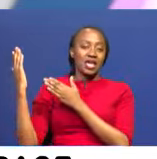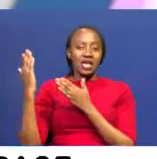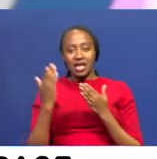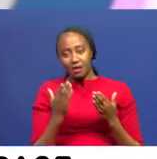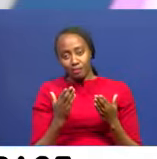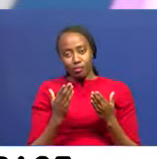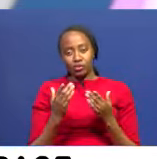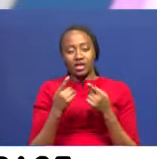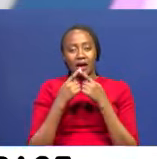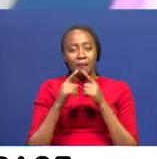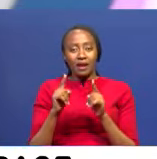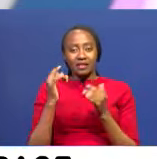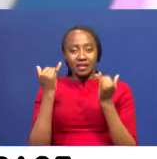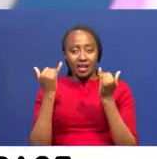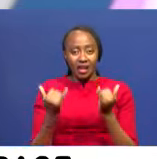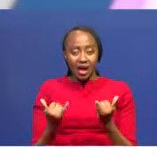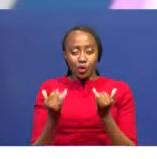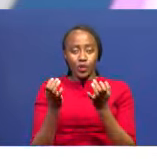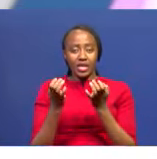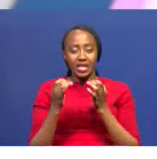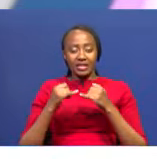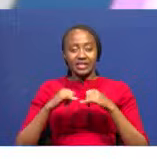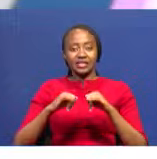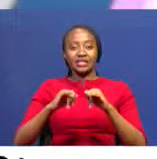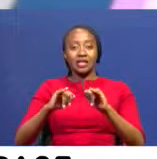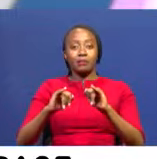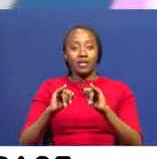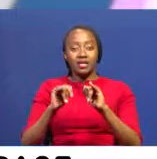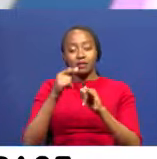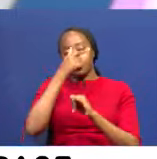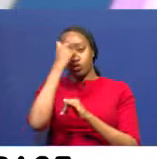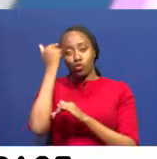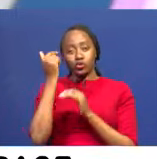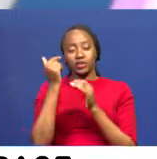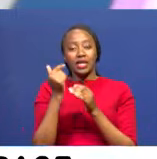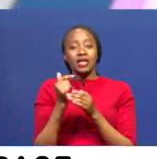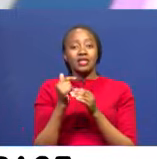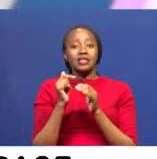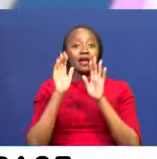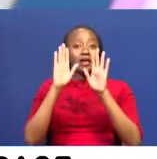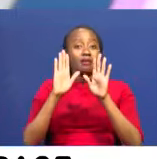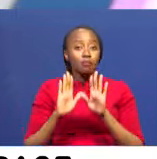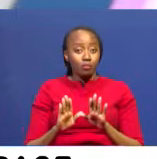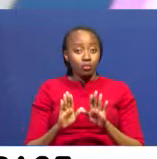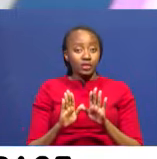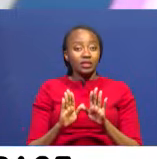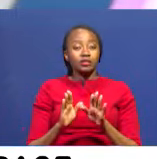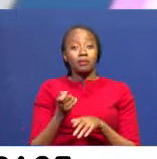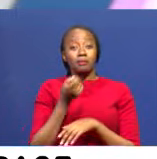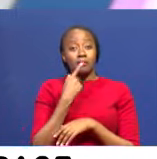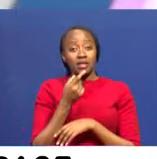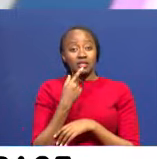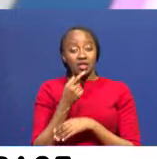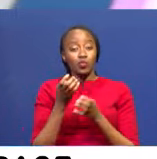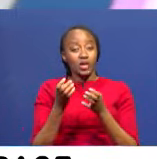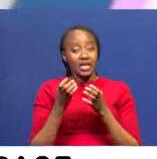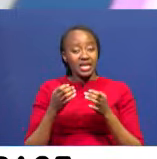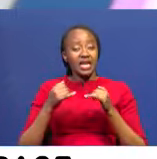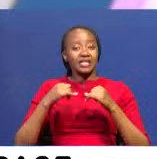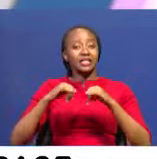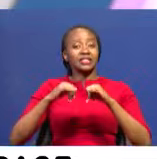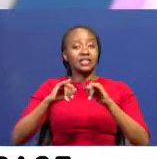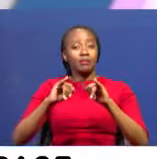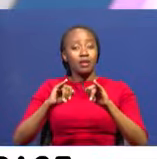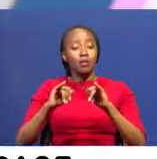move into sustainability, especially what we call our essential medicines list. We need to now move to a sustainability